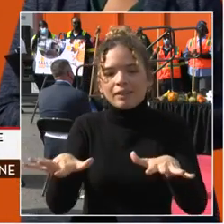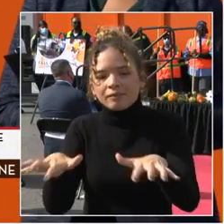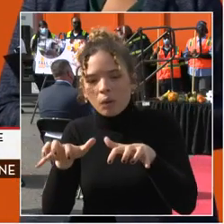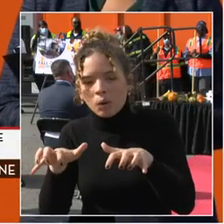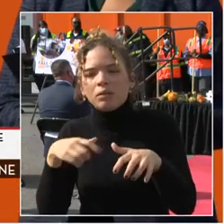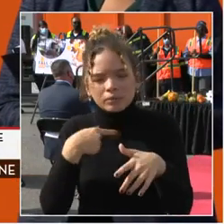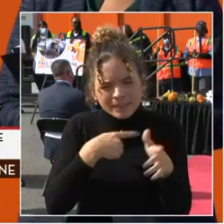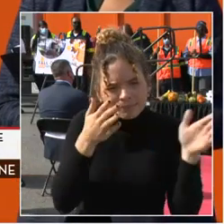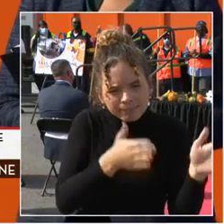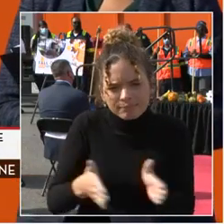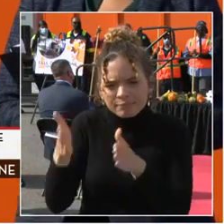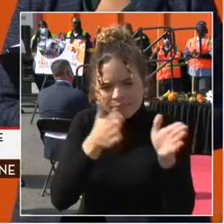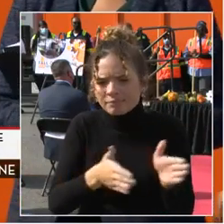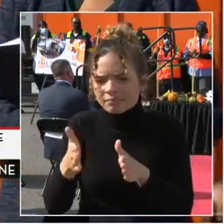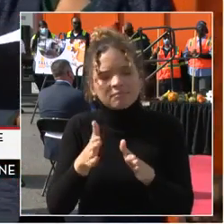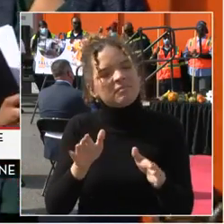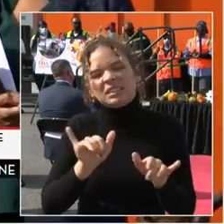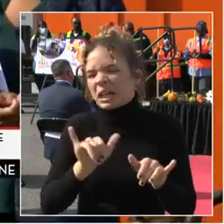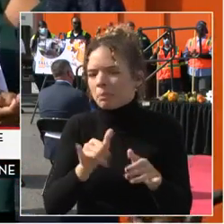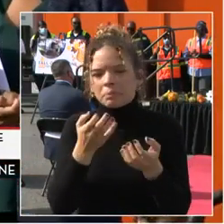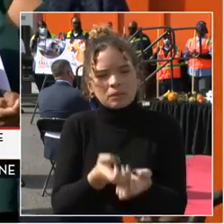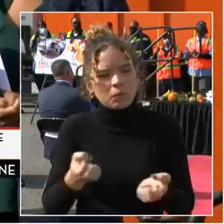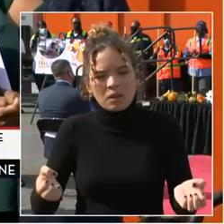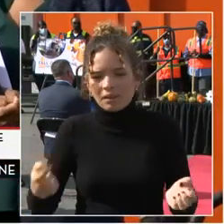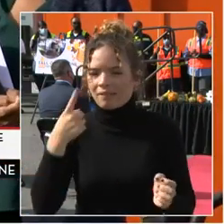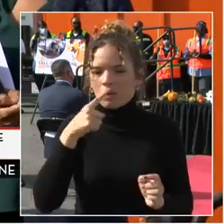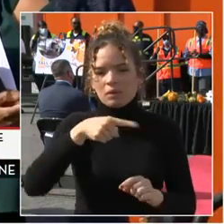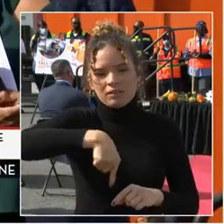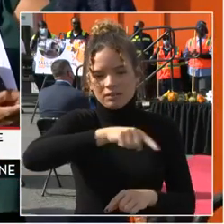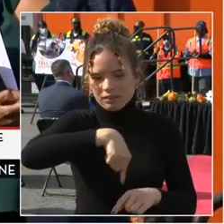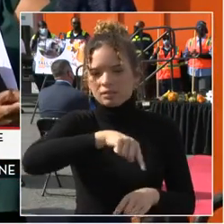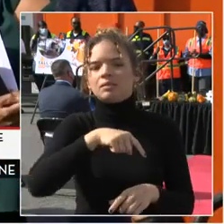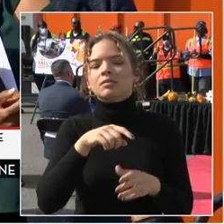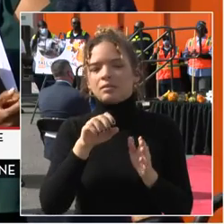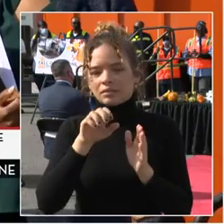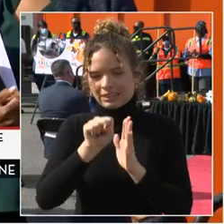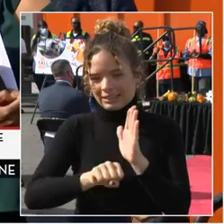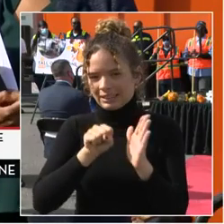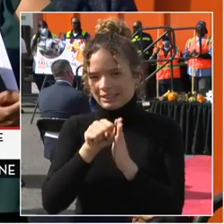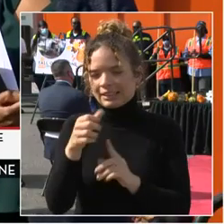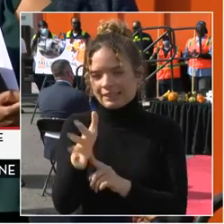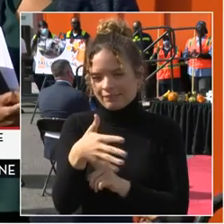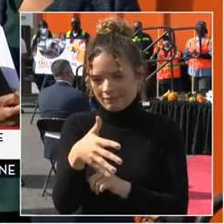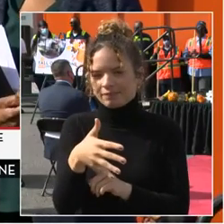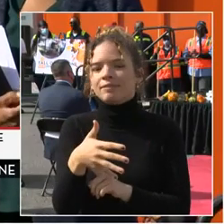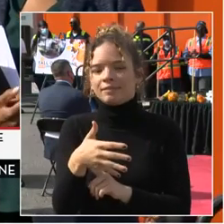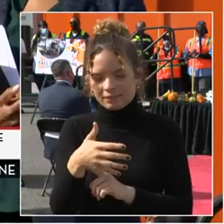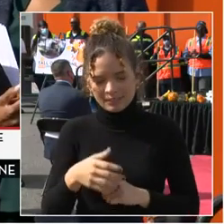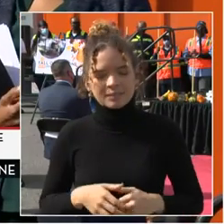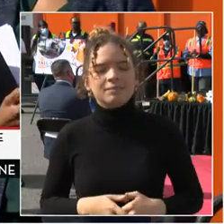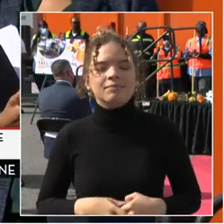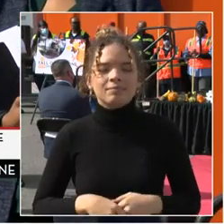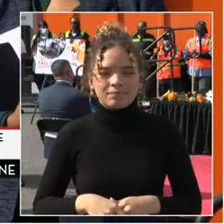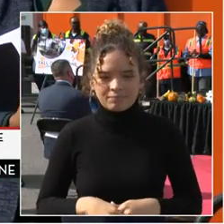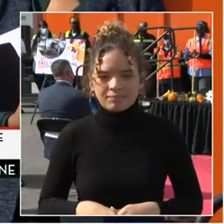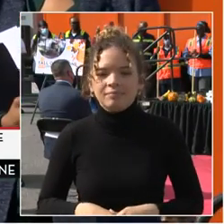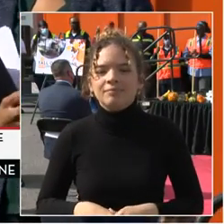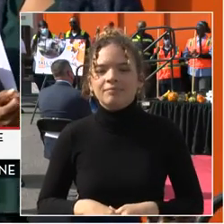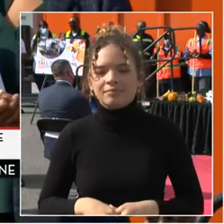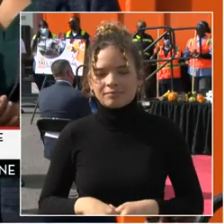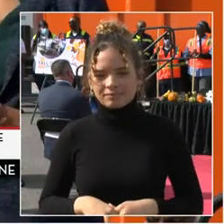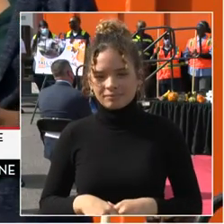So we have to switch to snow, then switch back to leaf to collect your leaves. For missed